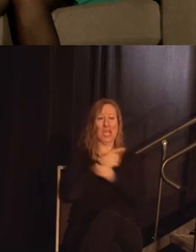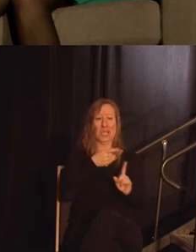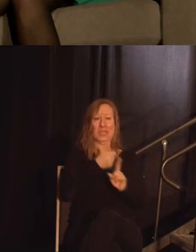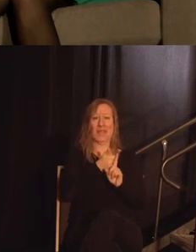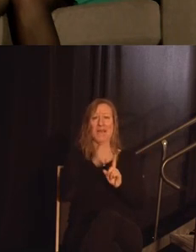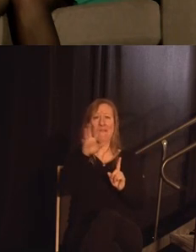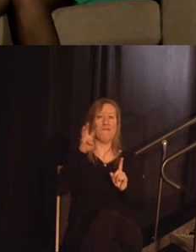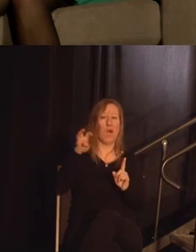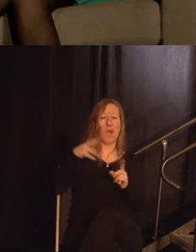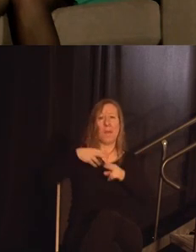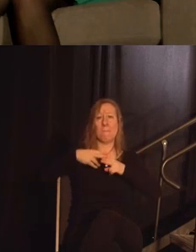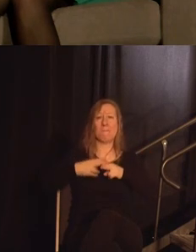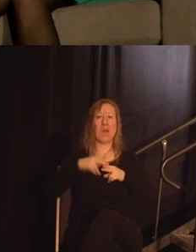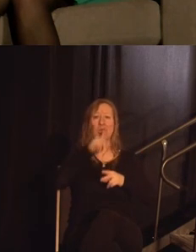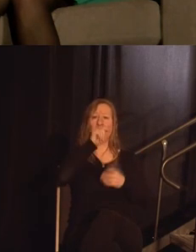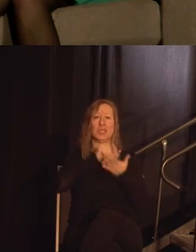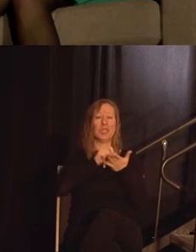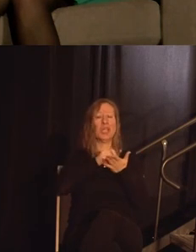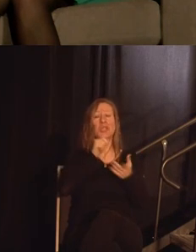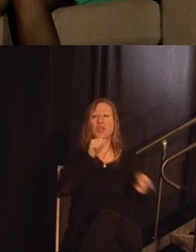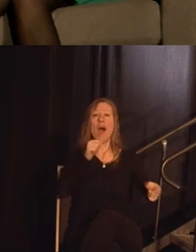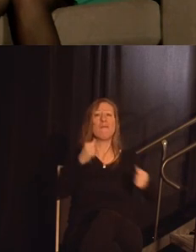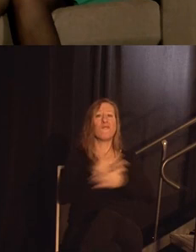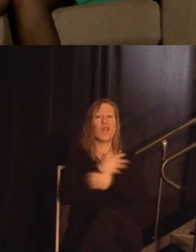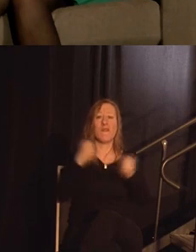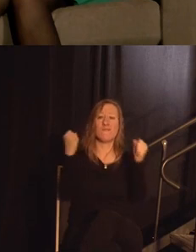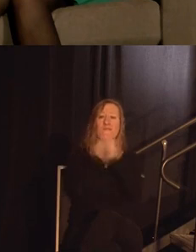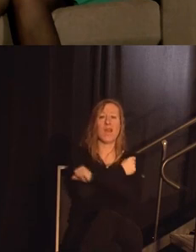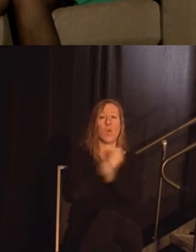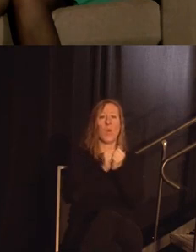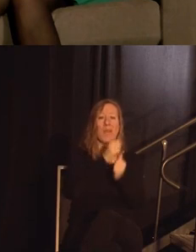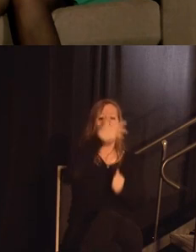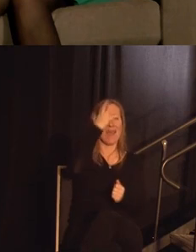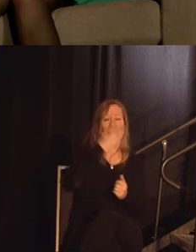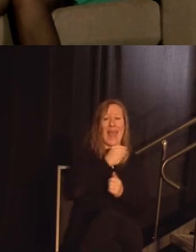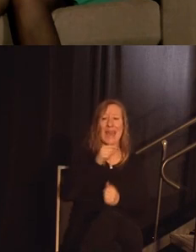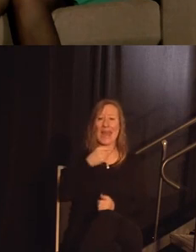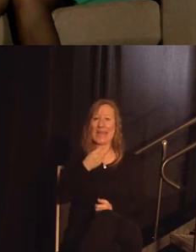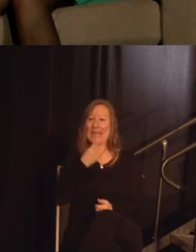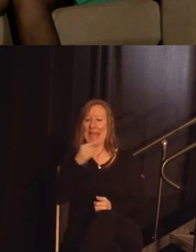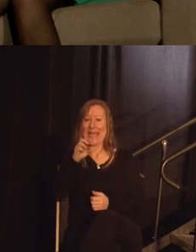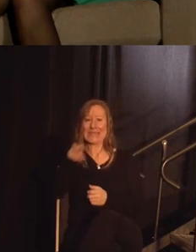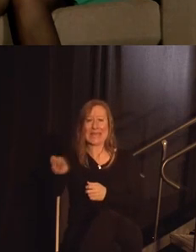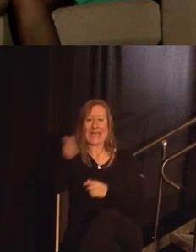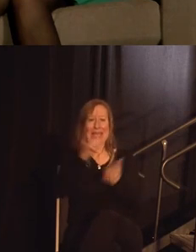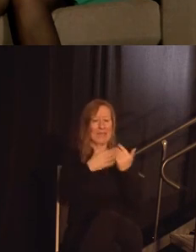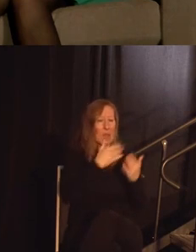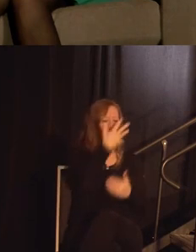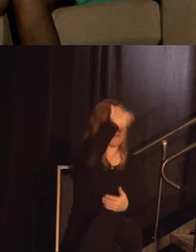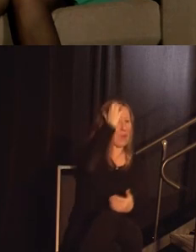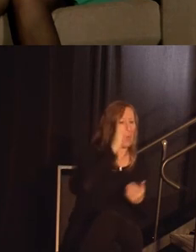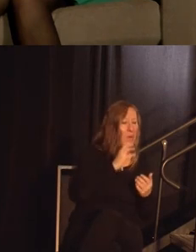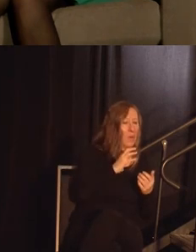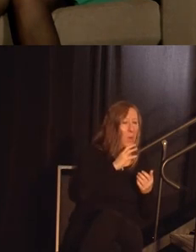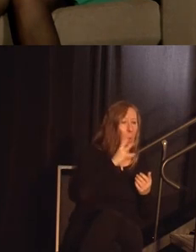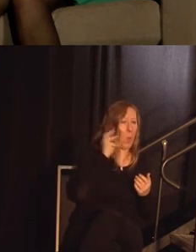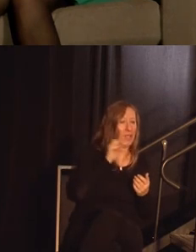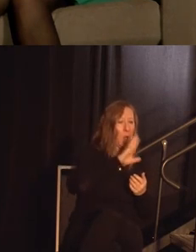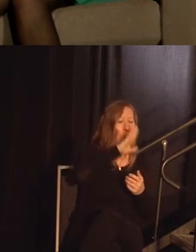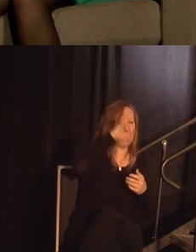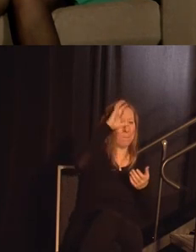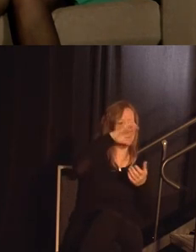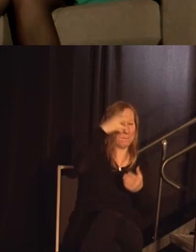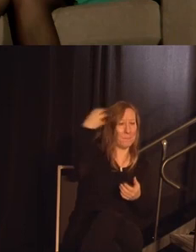wasn't afraid to throw down in a fight with a lion and a gay snake, even though the lion was her boss, hashtag lean in,